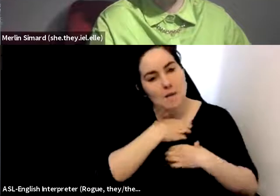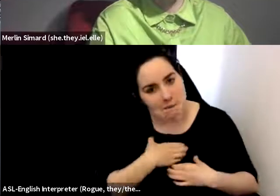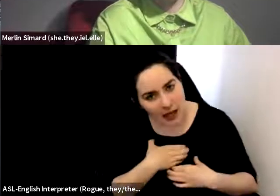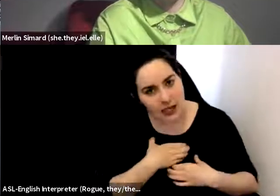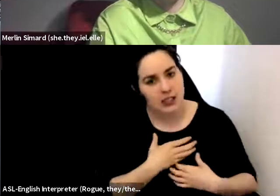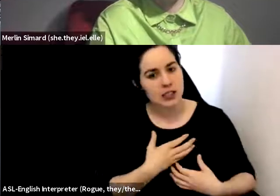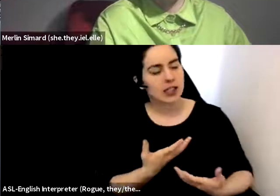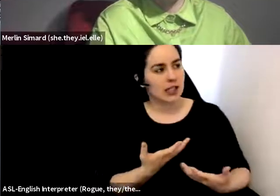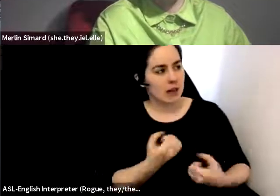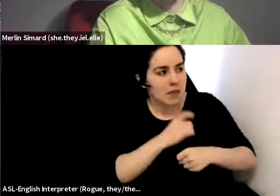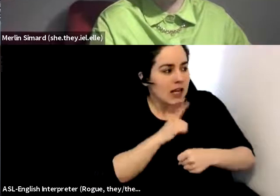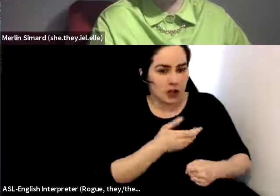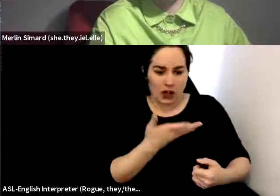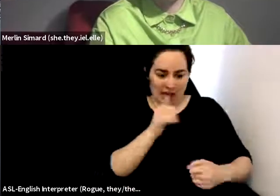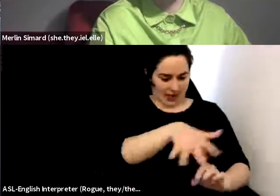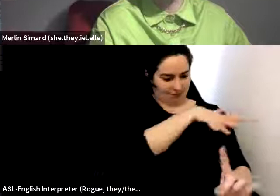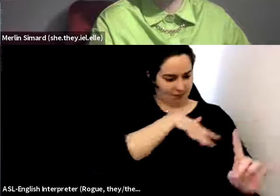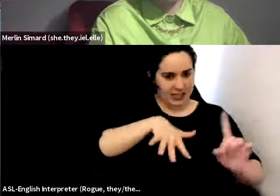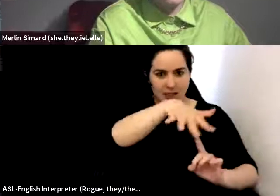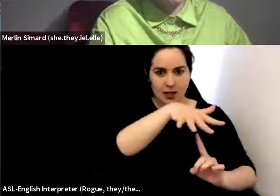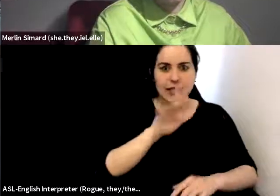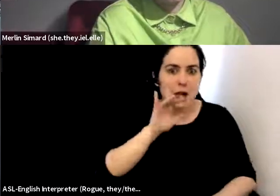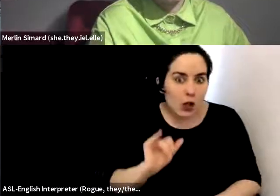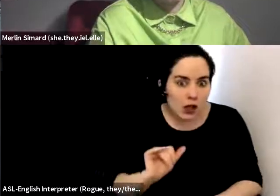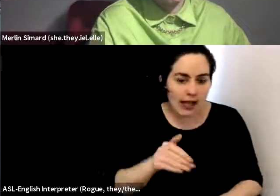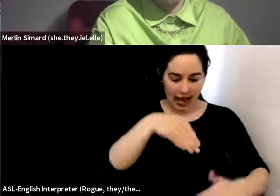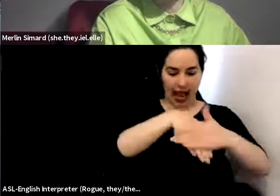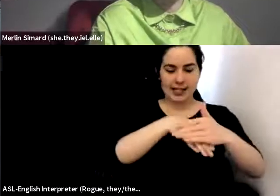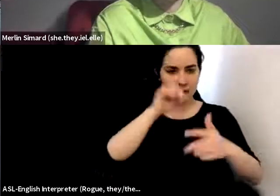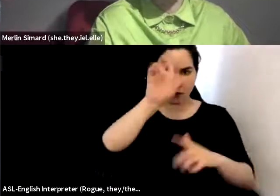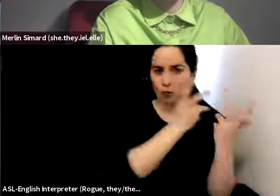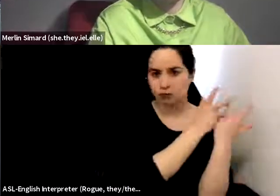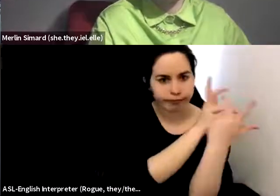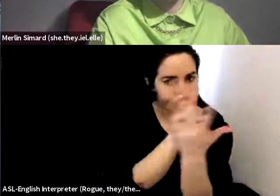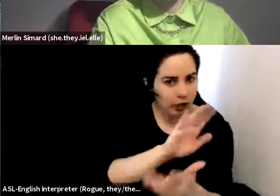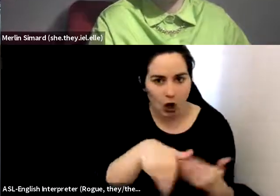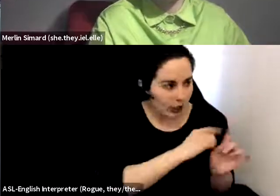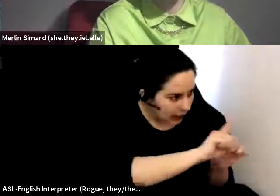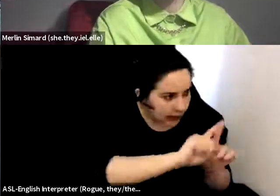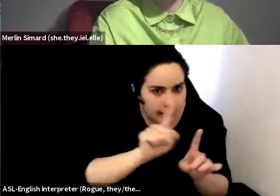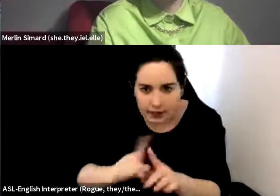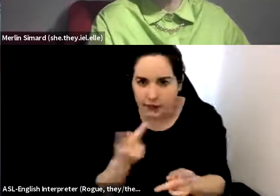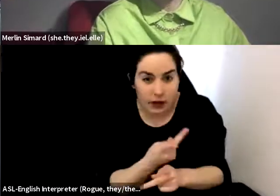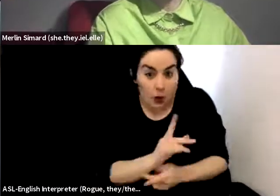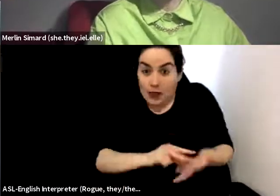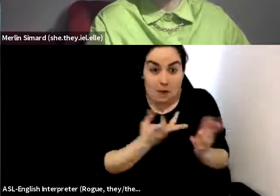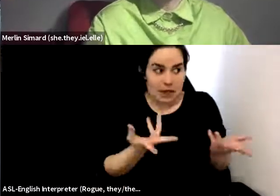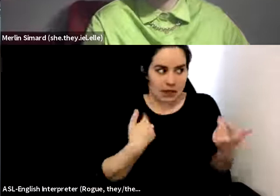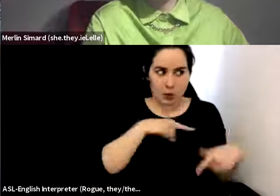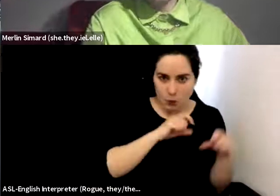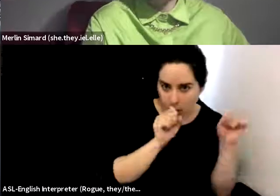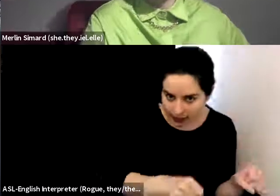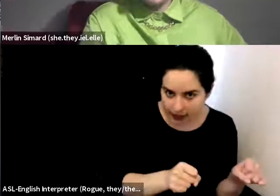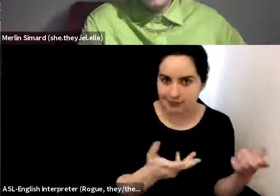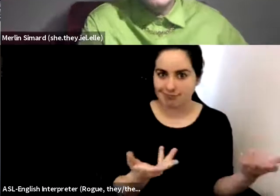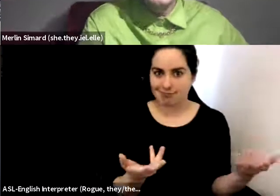that accessibility space for anyone that we work with. Like, why wouldn't we do that? Because we can, you know? End of